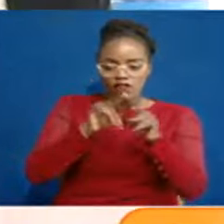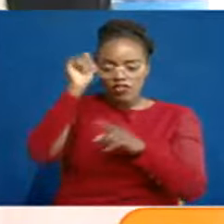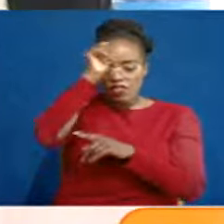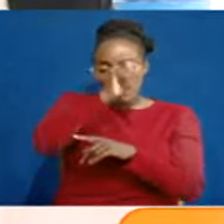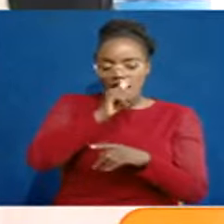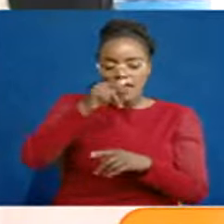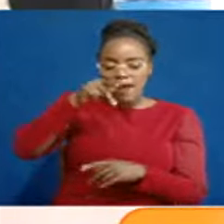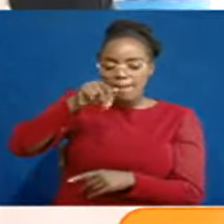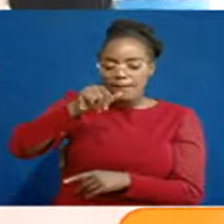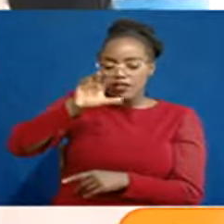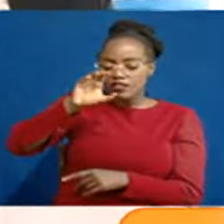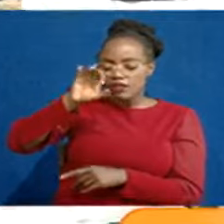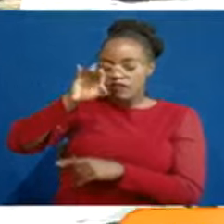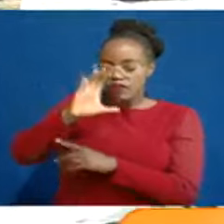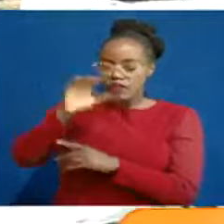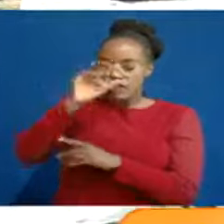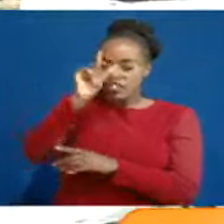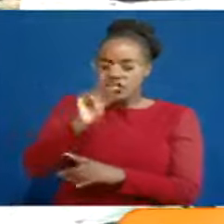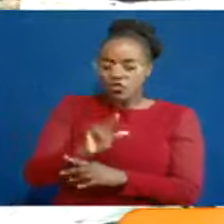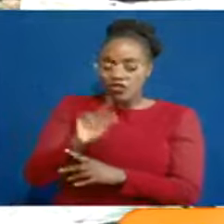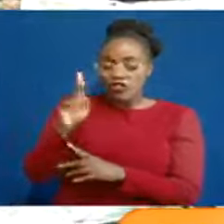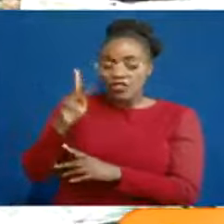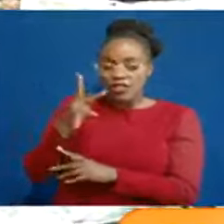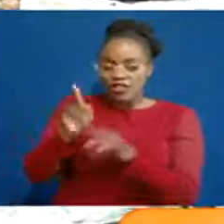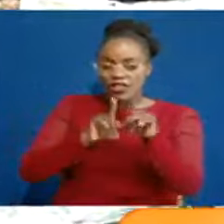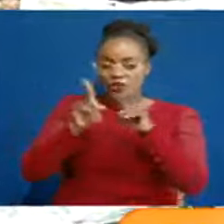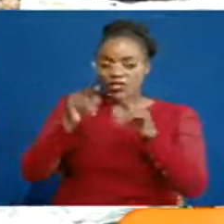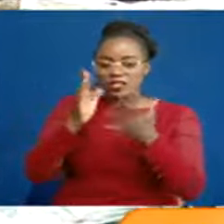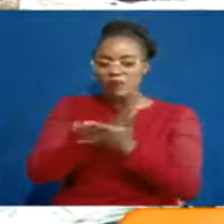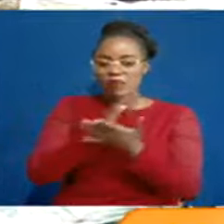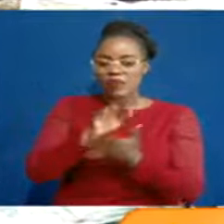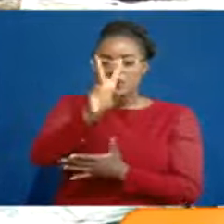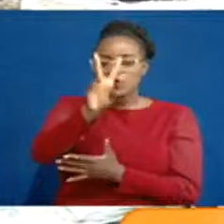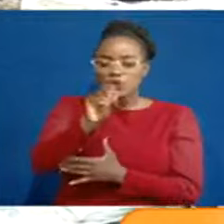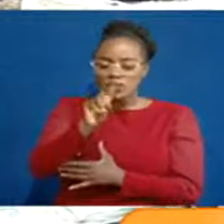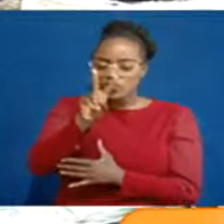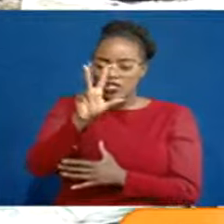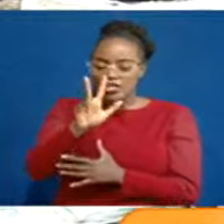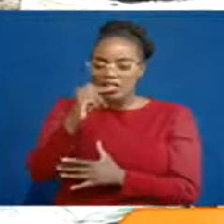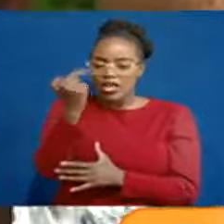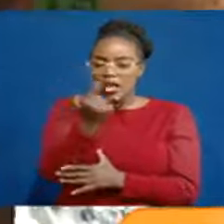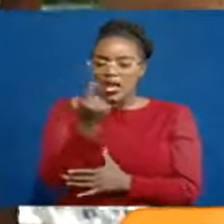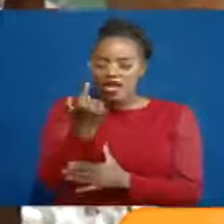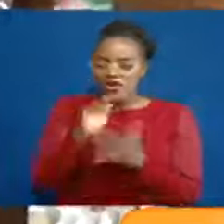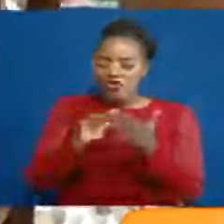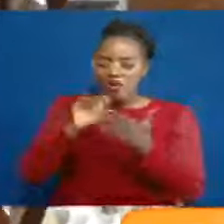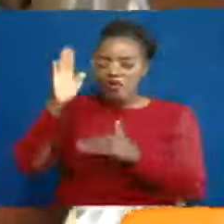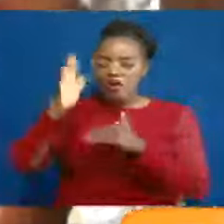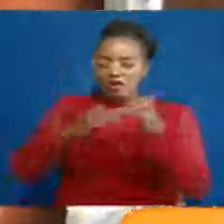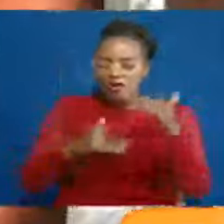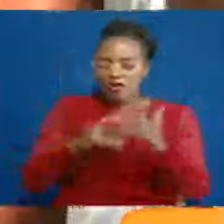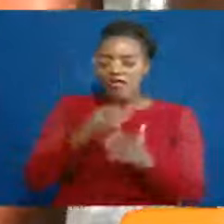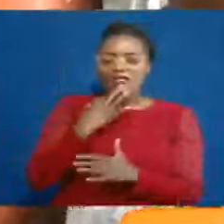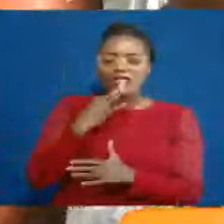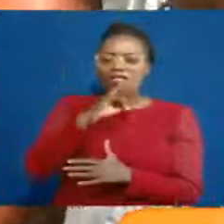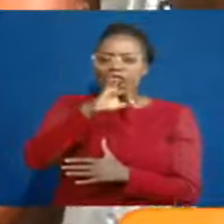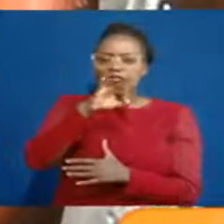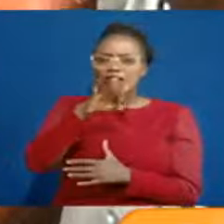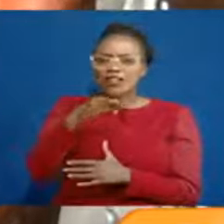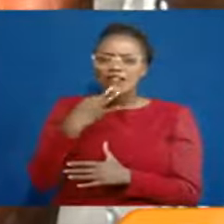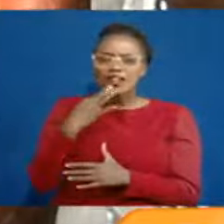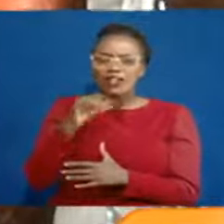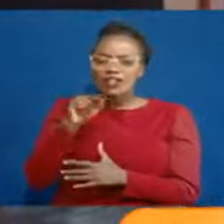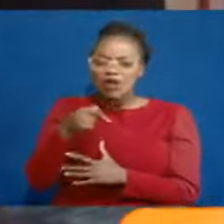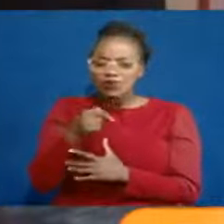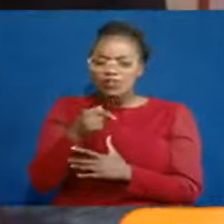Asia-Pacific region is a key market for Kenya's tourism sector. In 2023 alone, more than 320,000 tourists